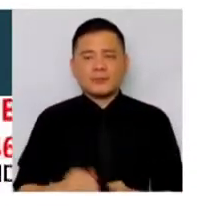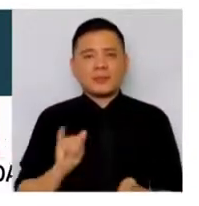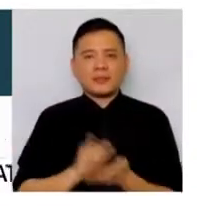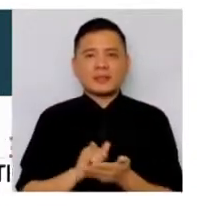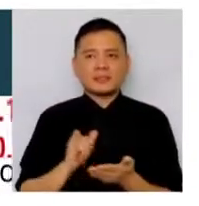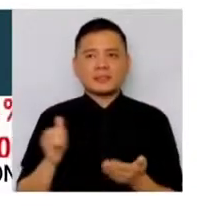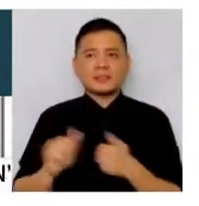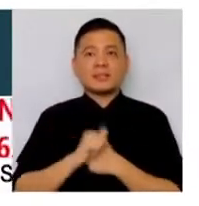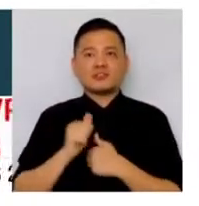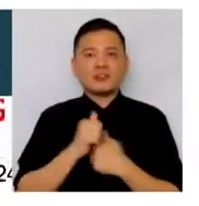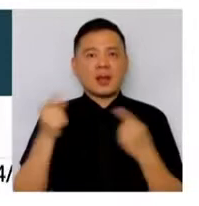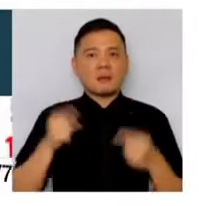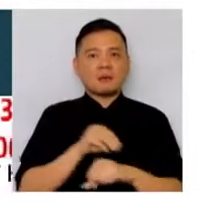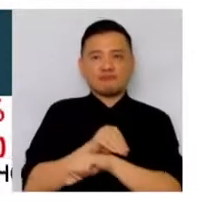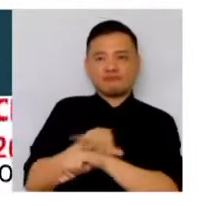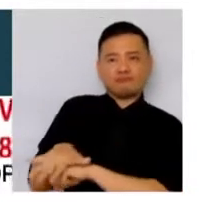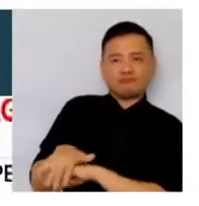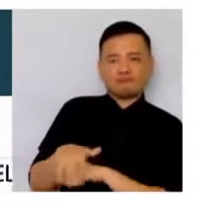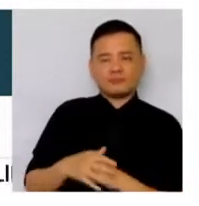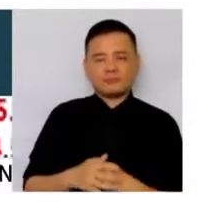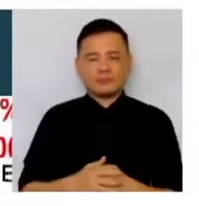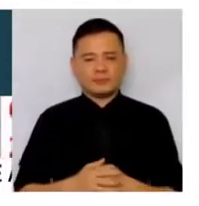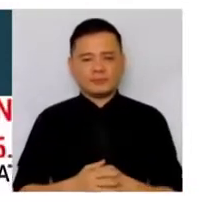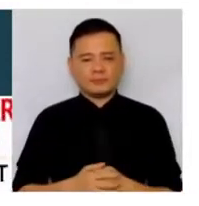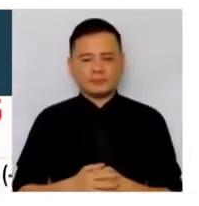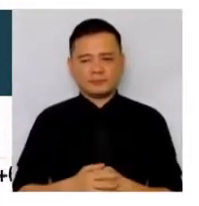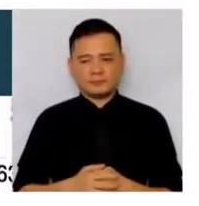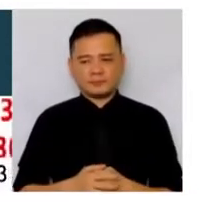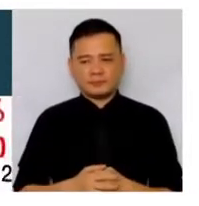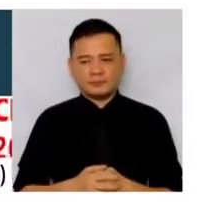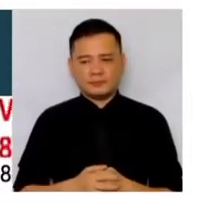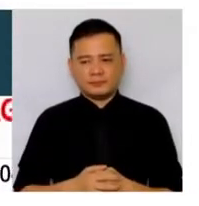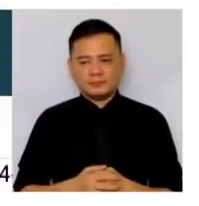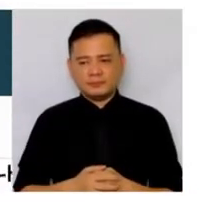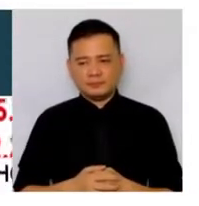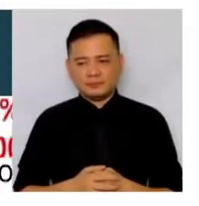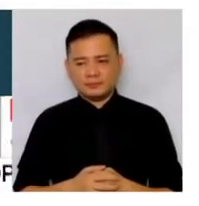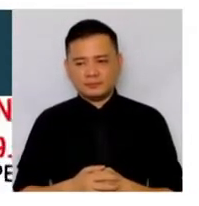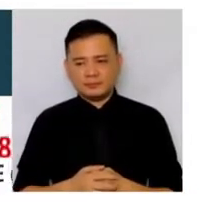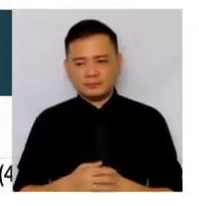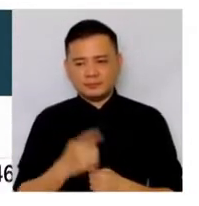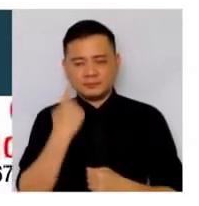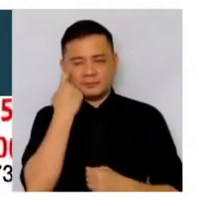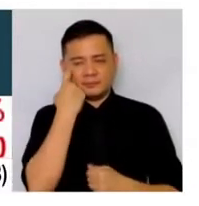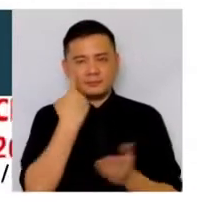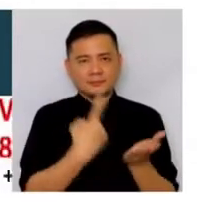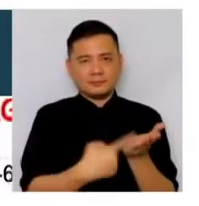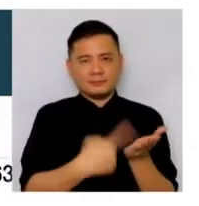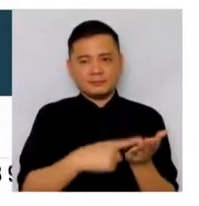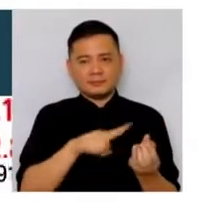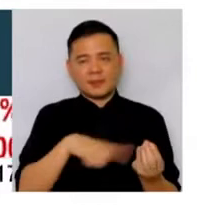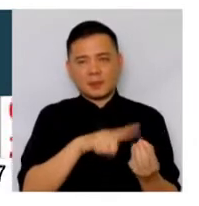backlash. Okay, earlier on, the rest of the world. Yeah, earlier on, we were talking about, the possibility,